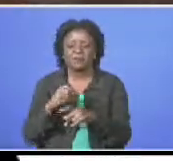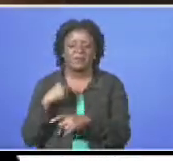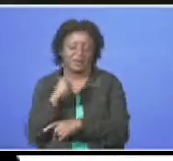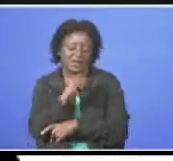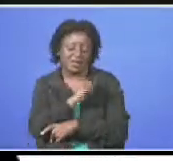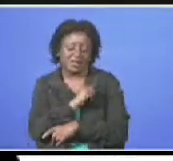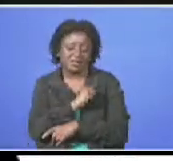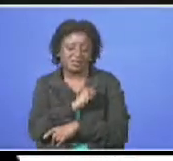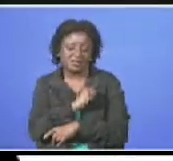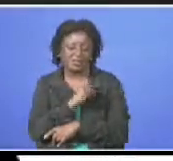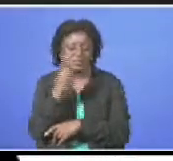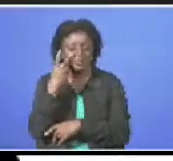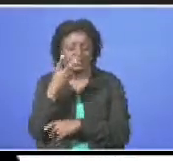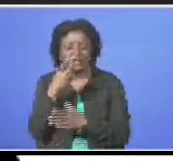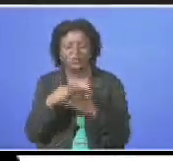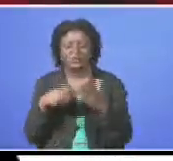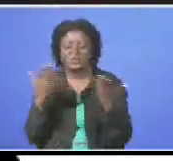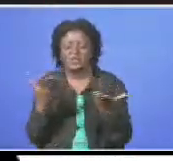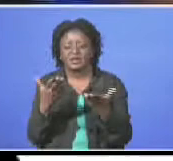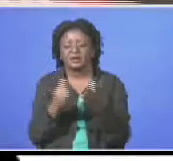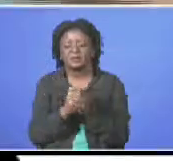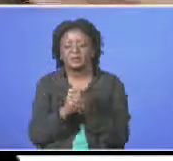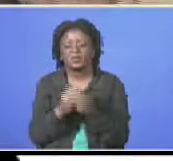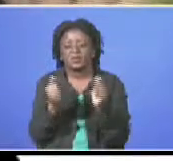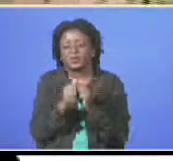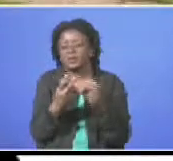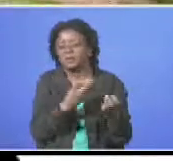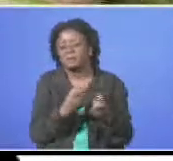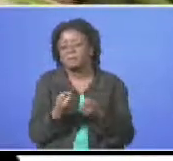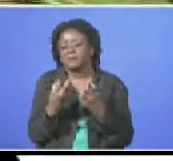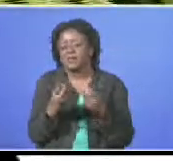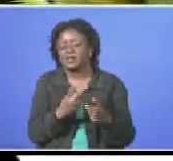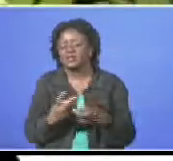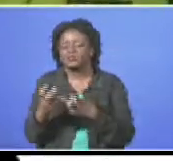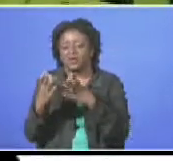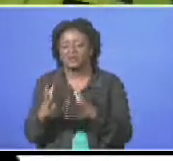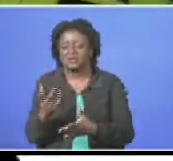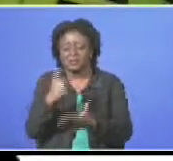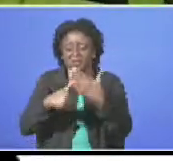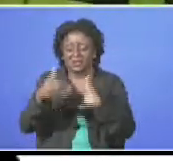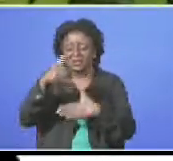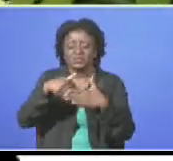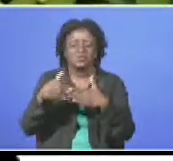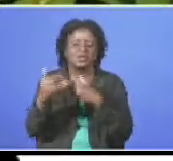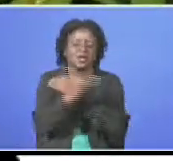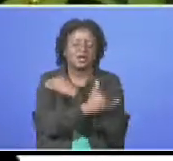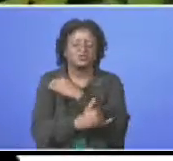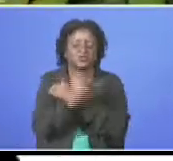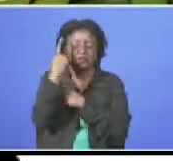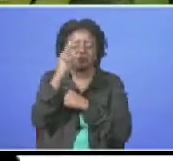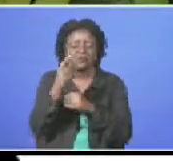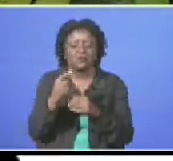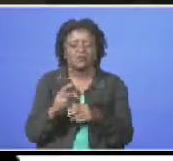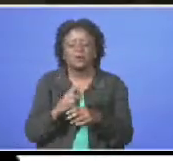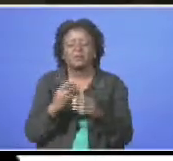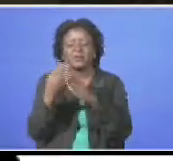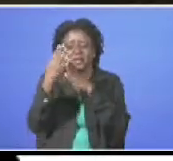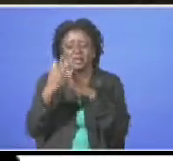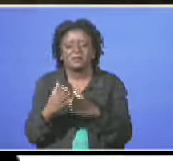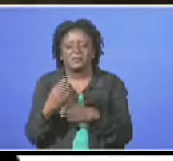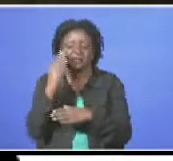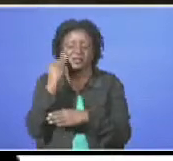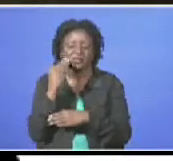of what you guys have around here. With many travelers coming into the country for an authentic and culturally immersive